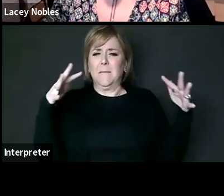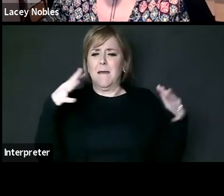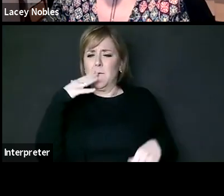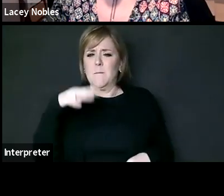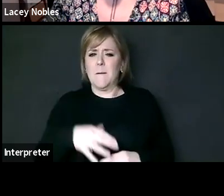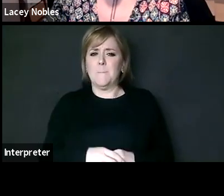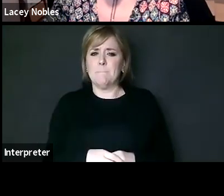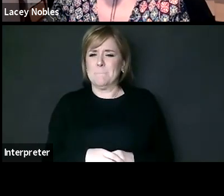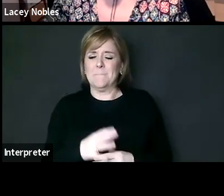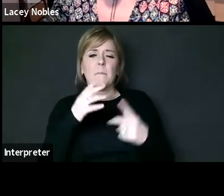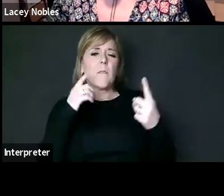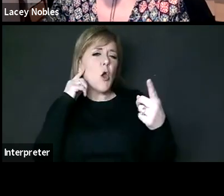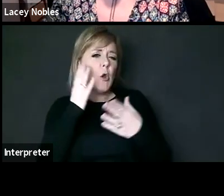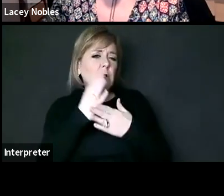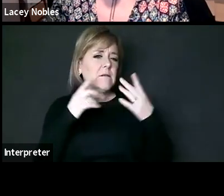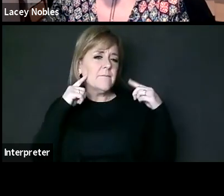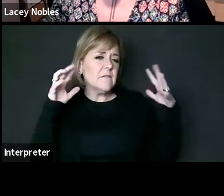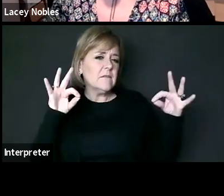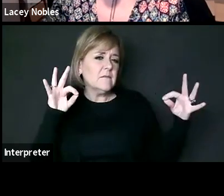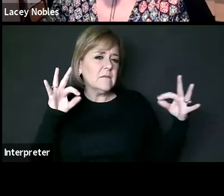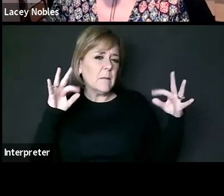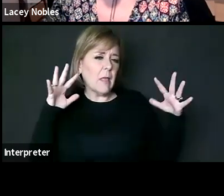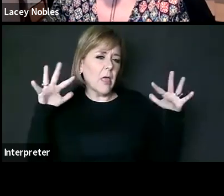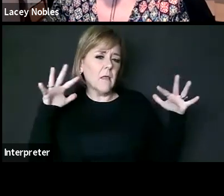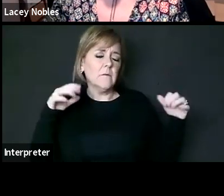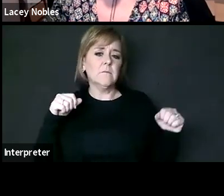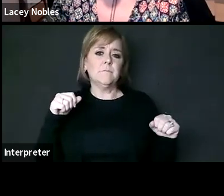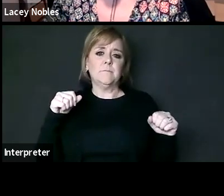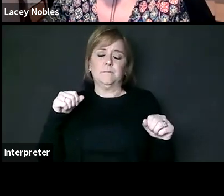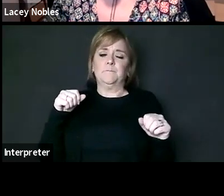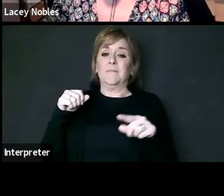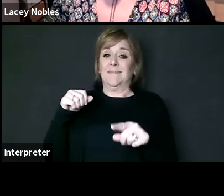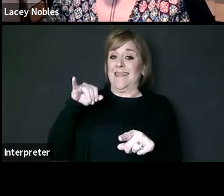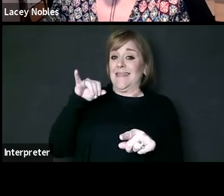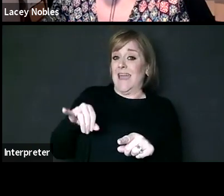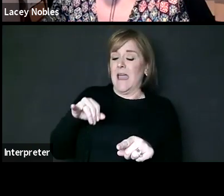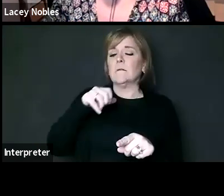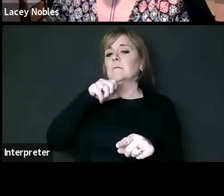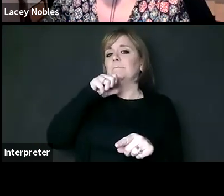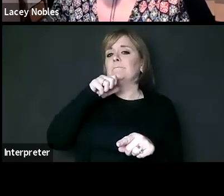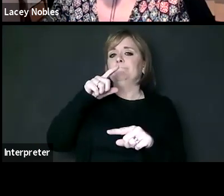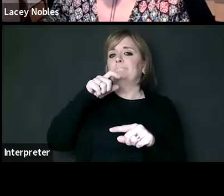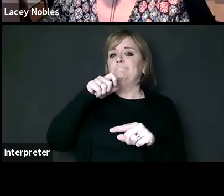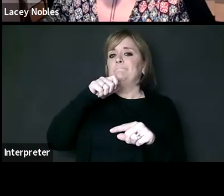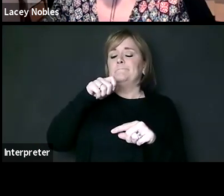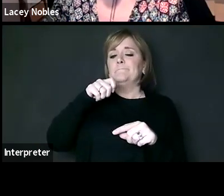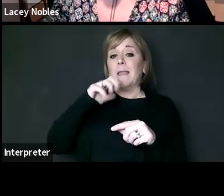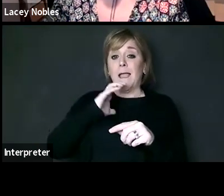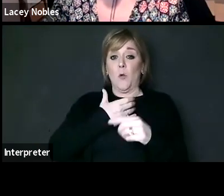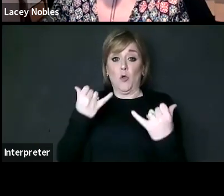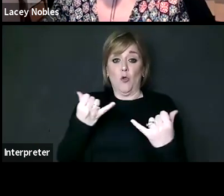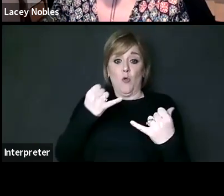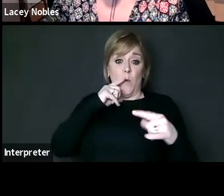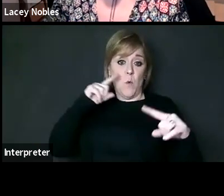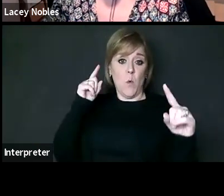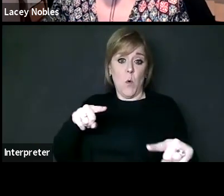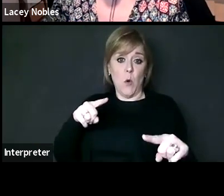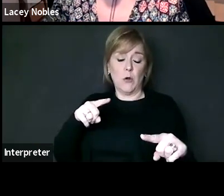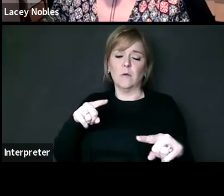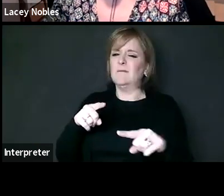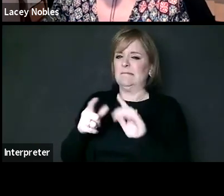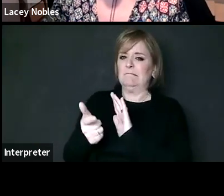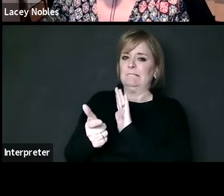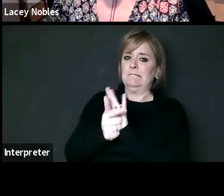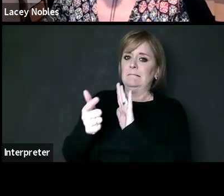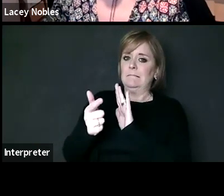I'm getting some feedback. It's not in place under the order that's in place it's not allowable under